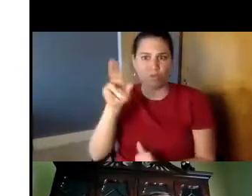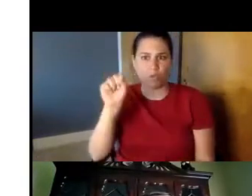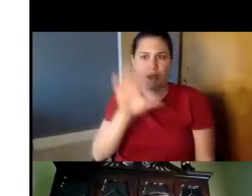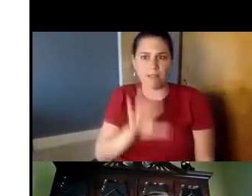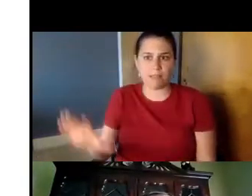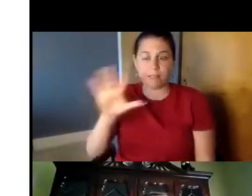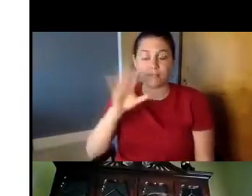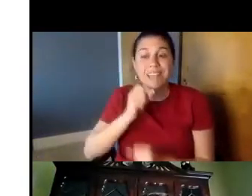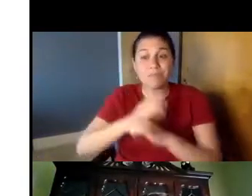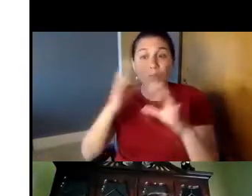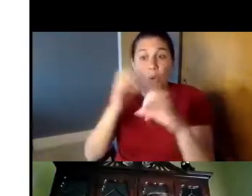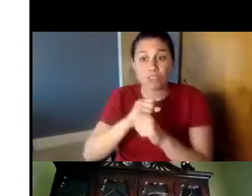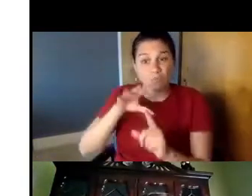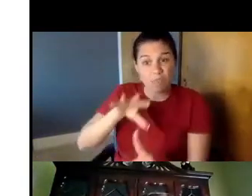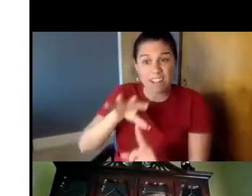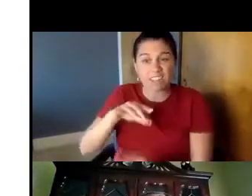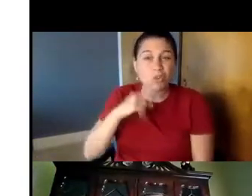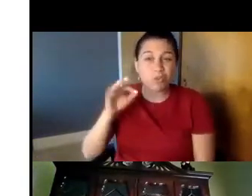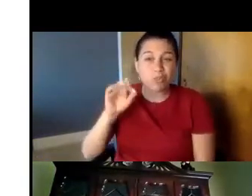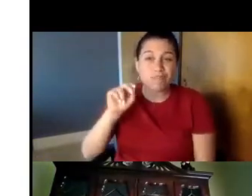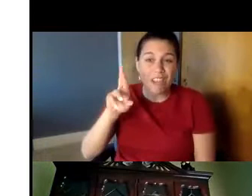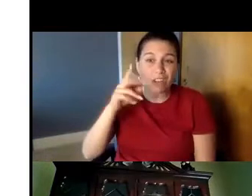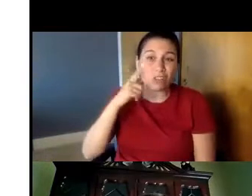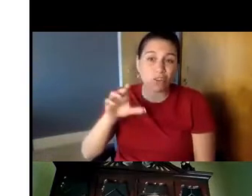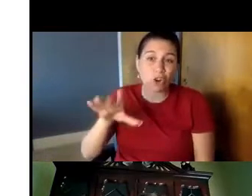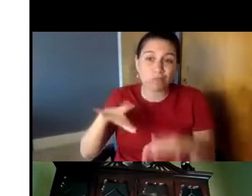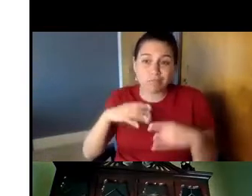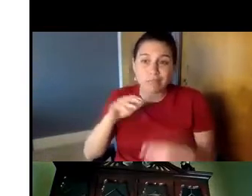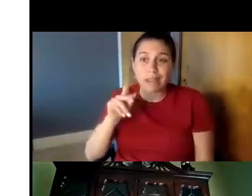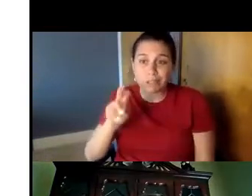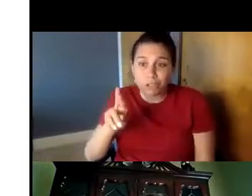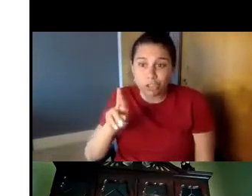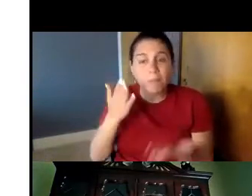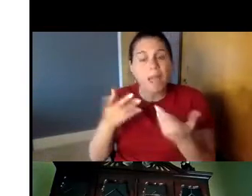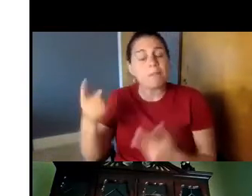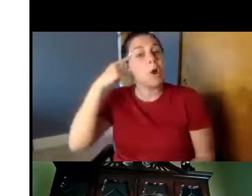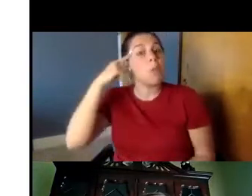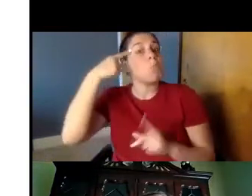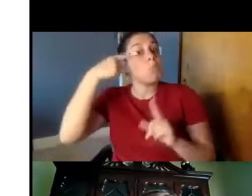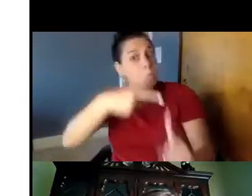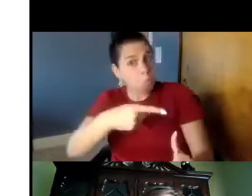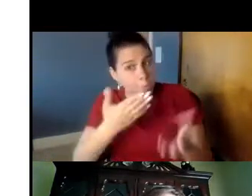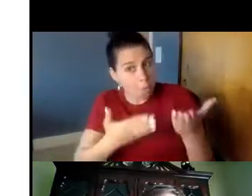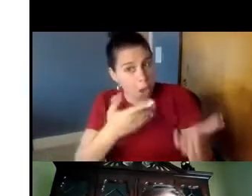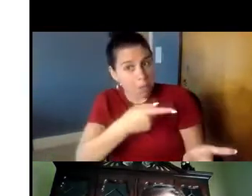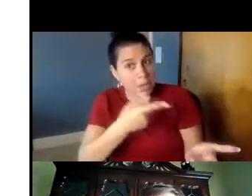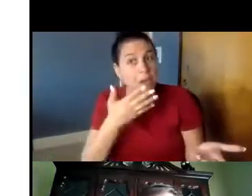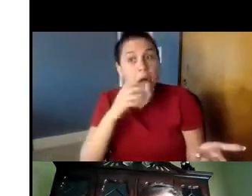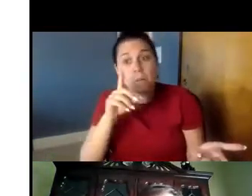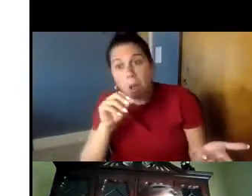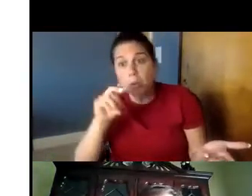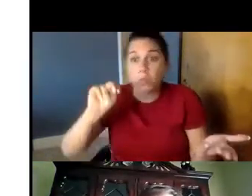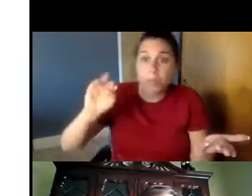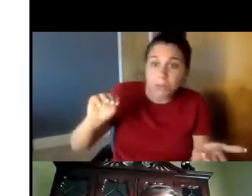to radiation is a risk factor for cancer, and so maybe you would pick that as the state that bears the highest burden of cancer.